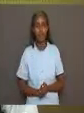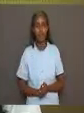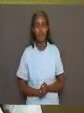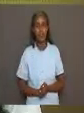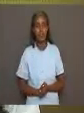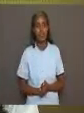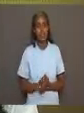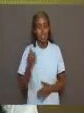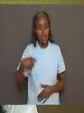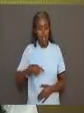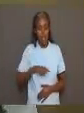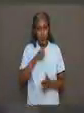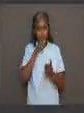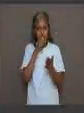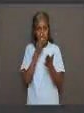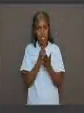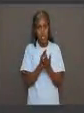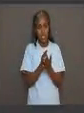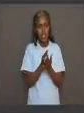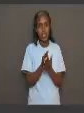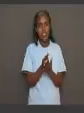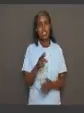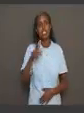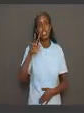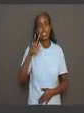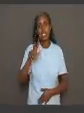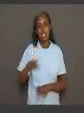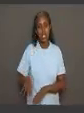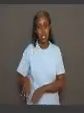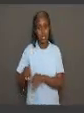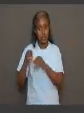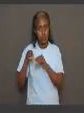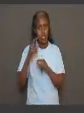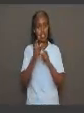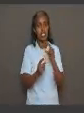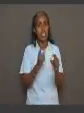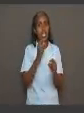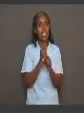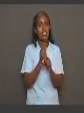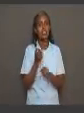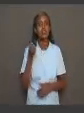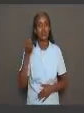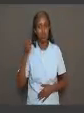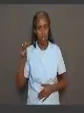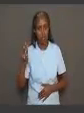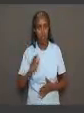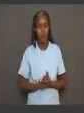According to our data, there are 3 students aged 12,